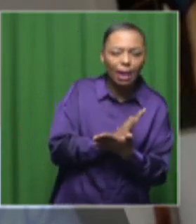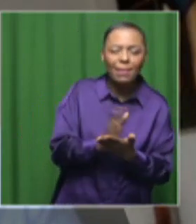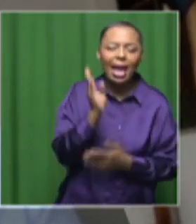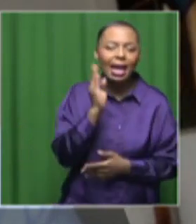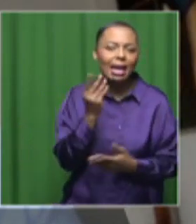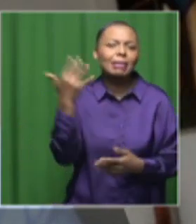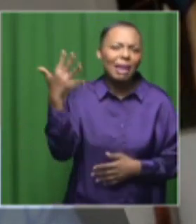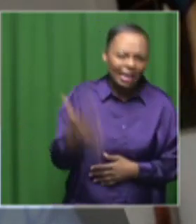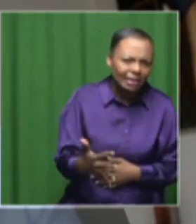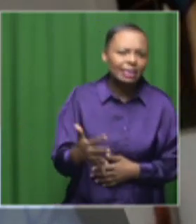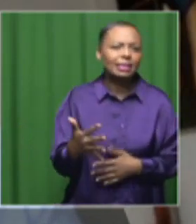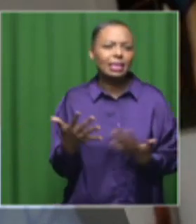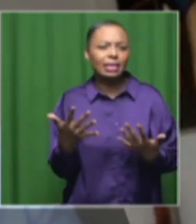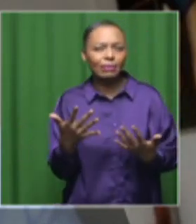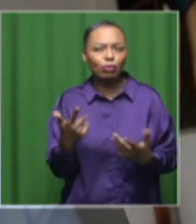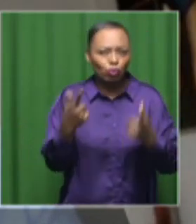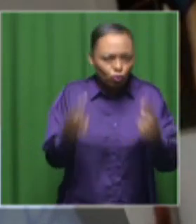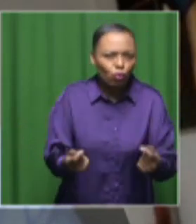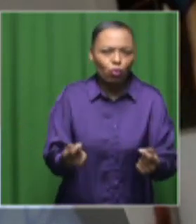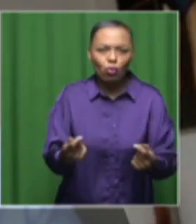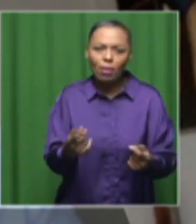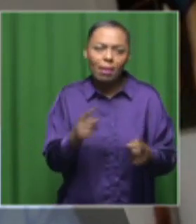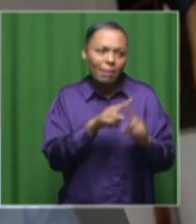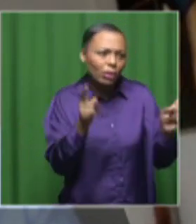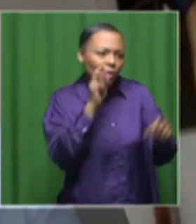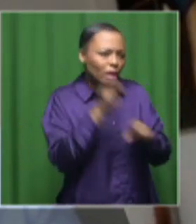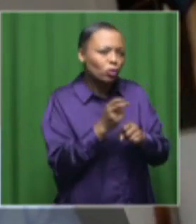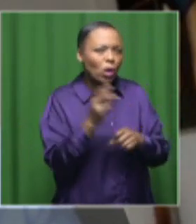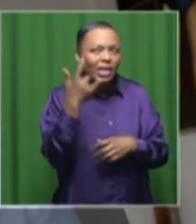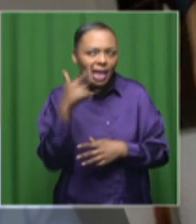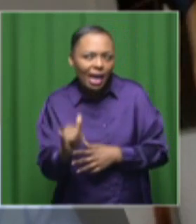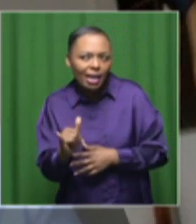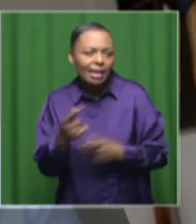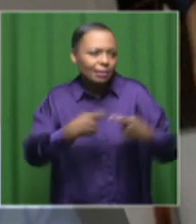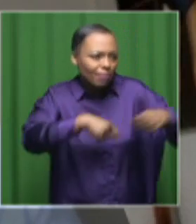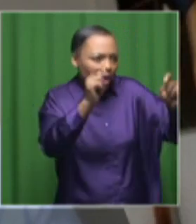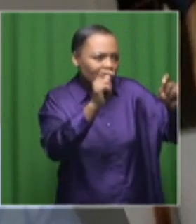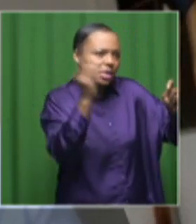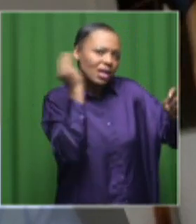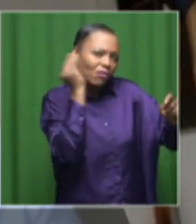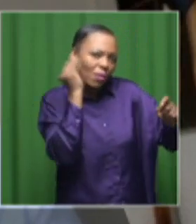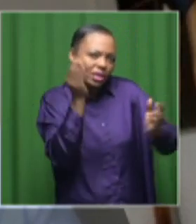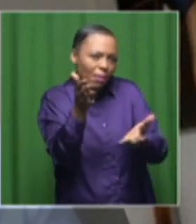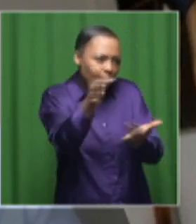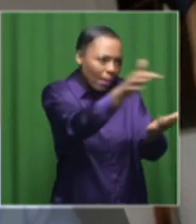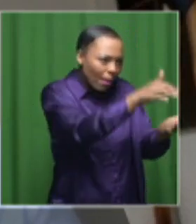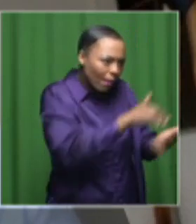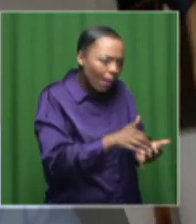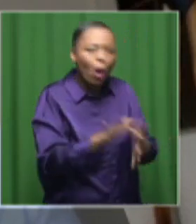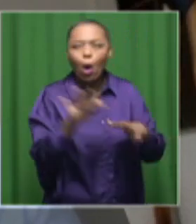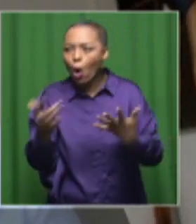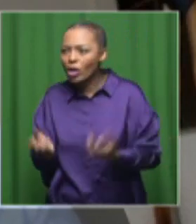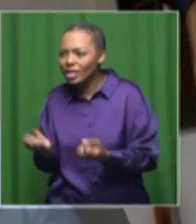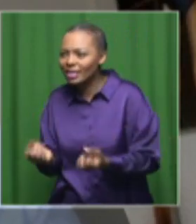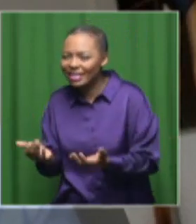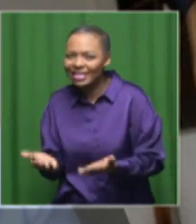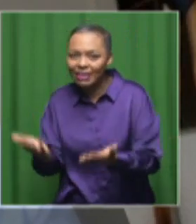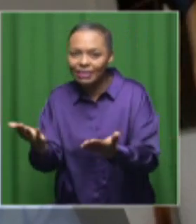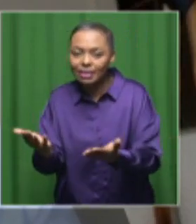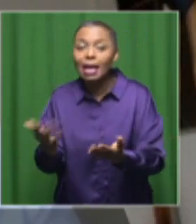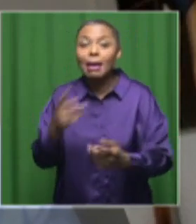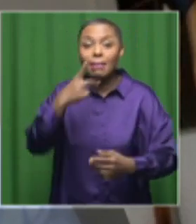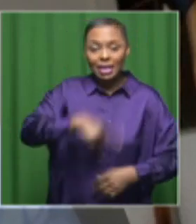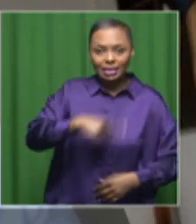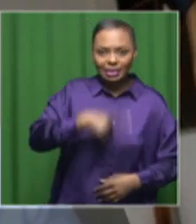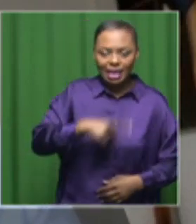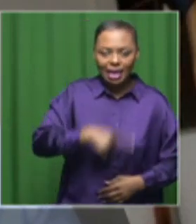expensive, and we need to decide, do we spend money collecting data, or do we spend money on delivering the services that Duma has mentioned? Personally, I think we need to